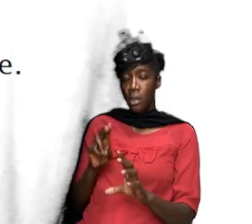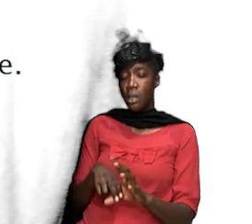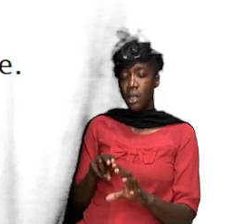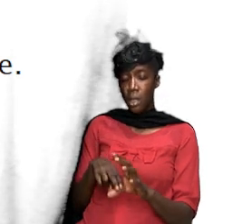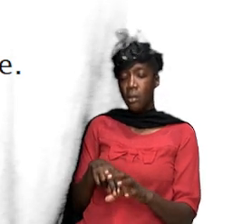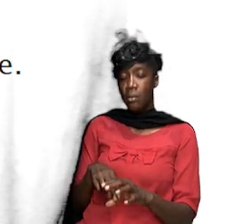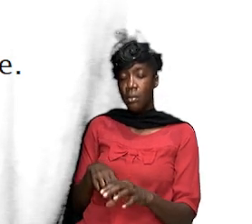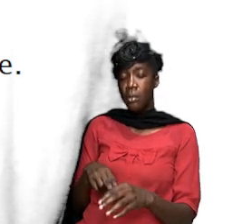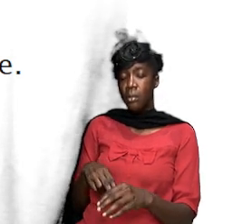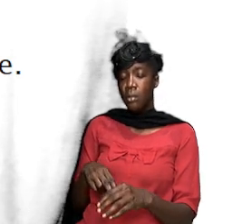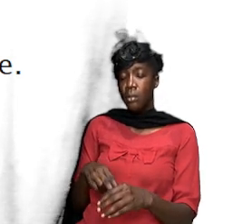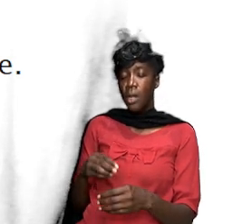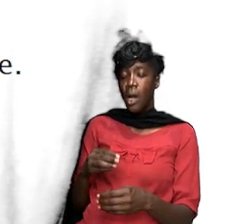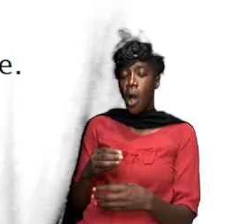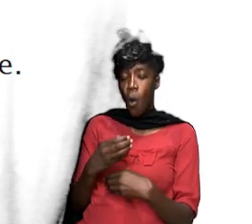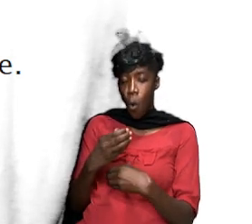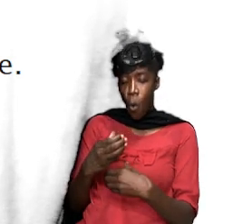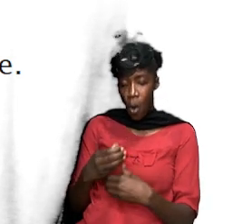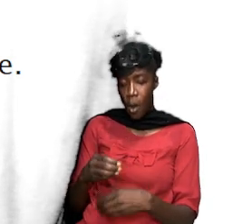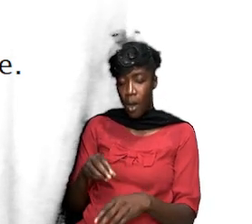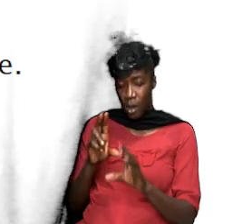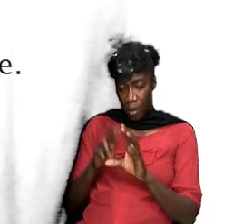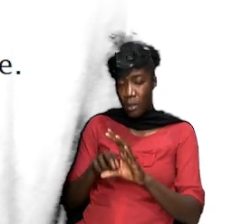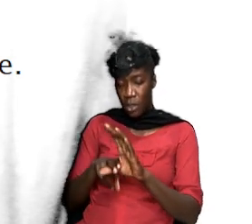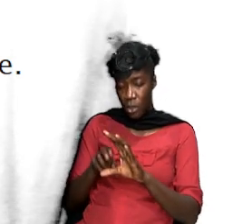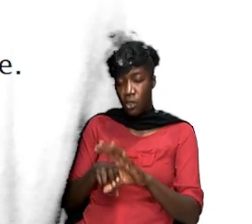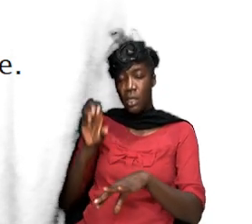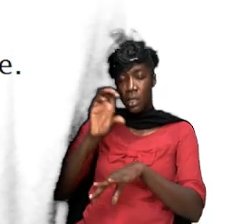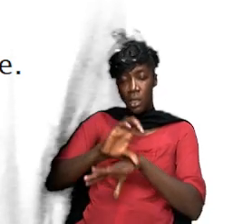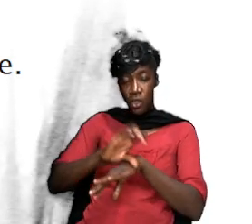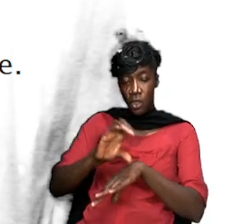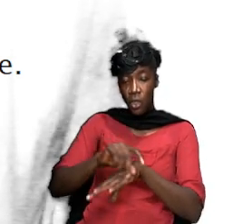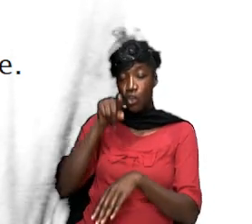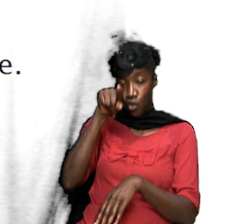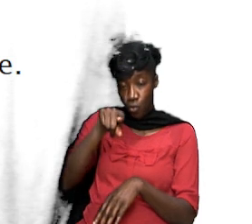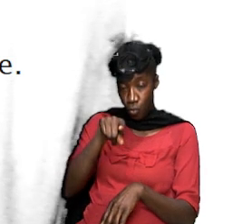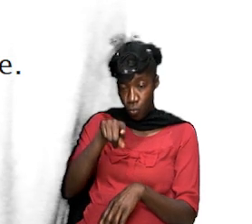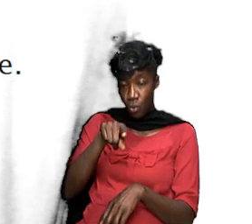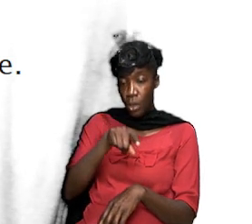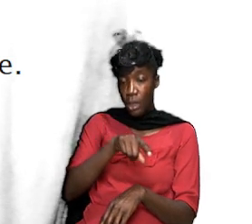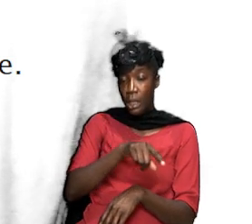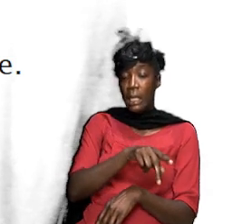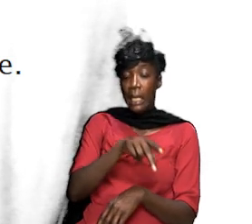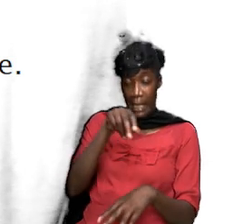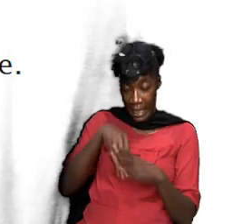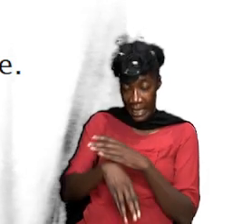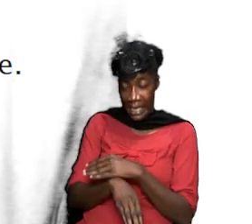What is it that God called you to do? Are you in the position